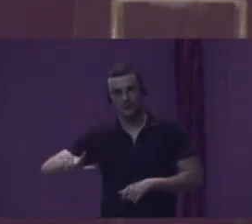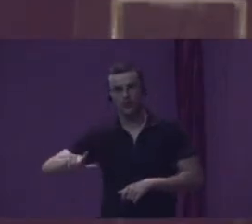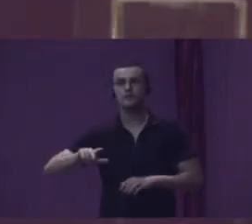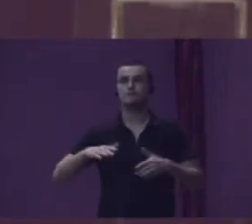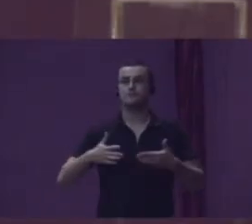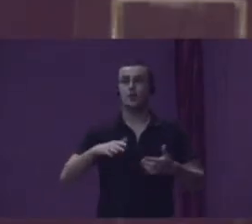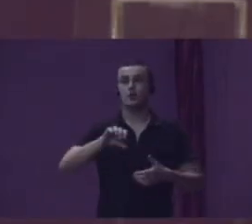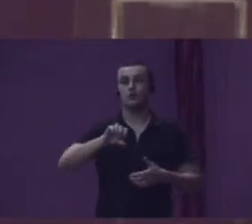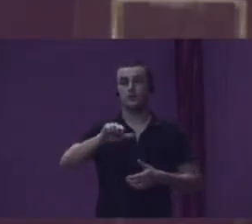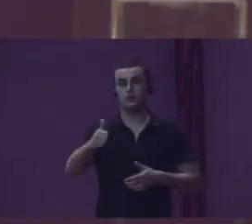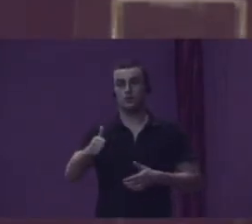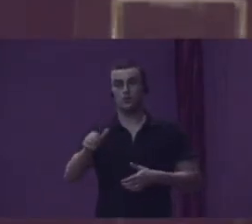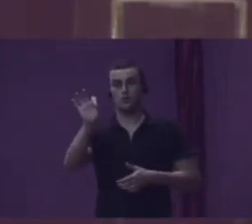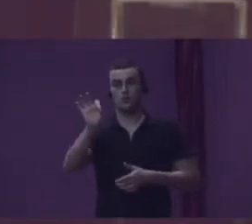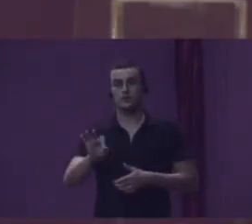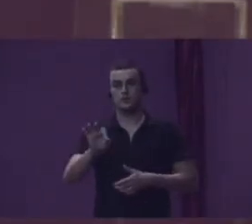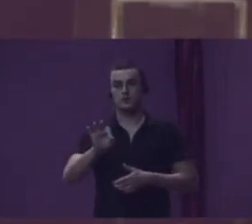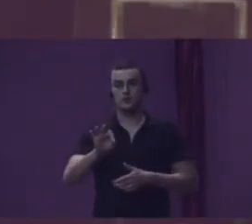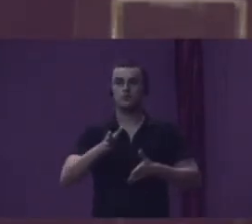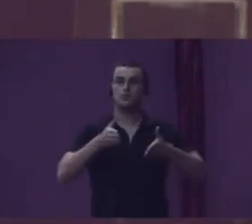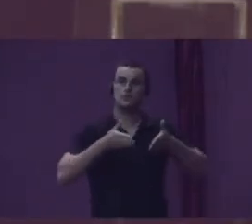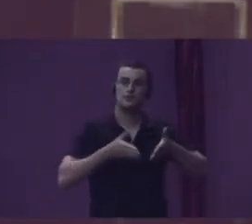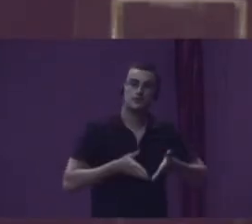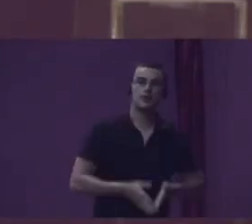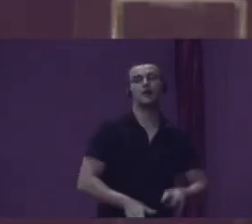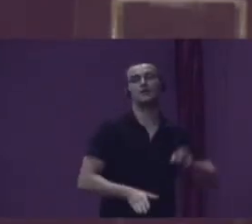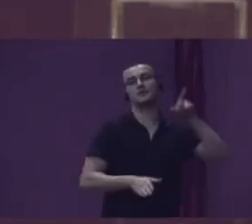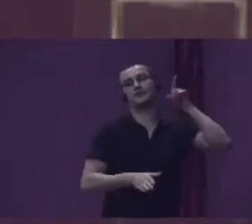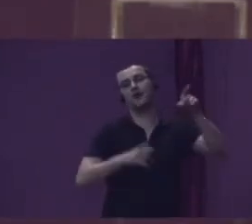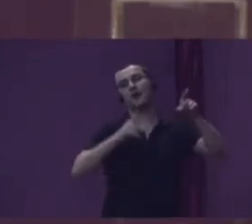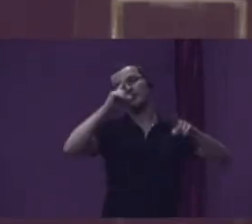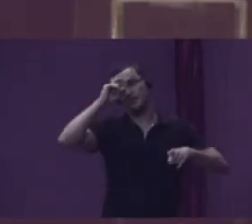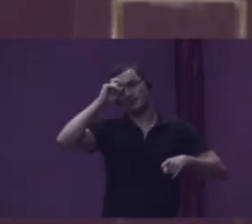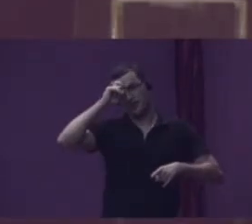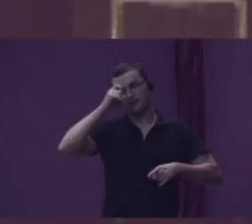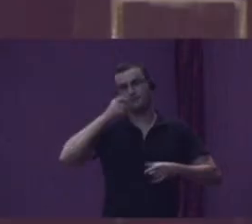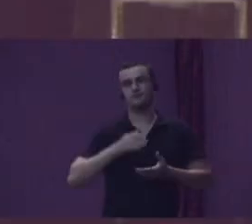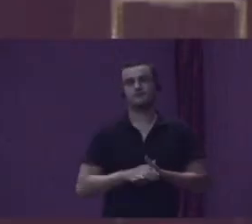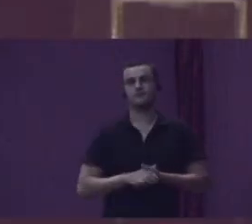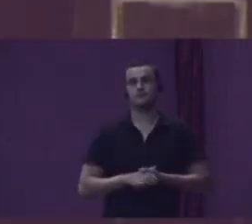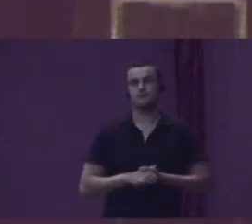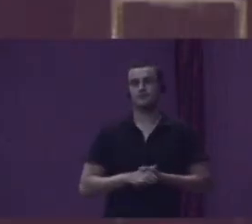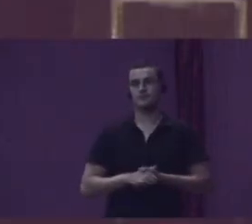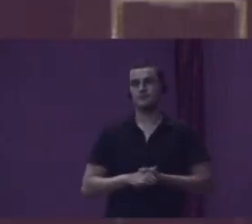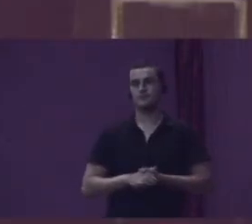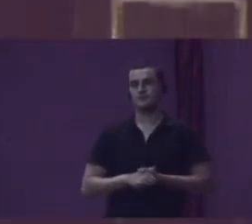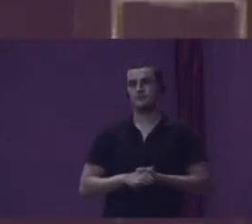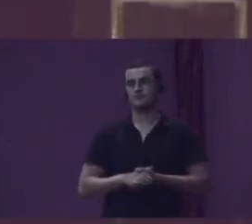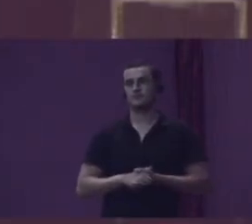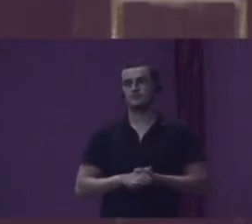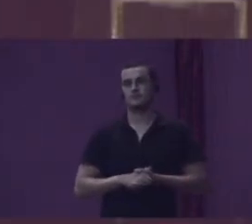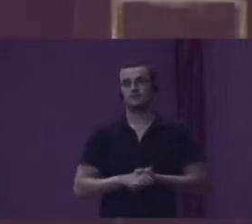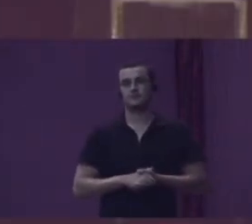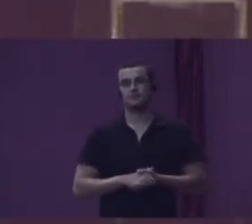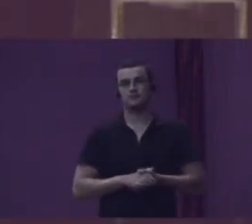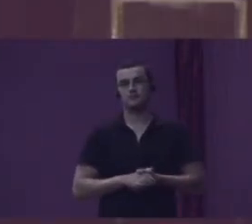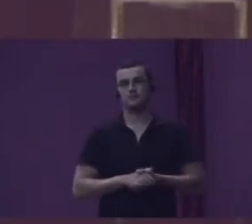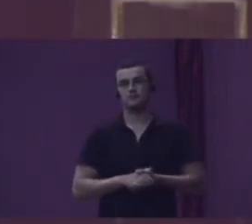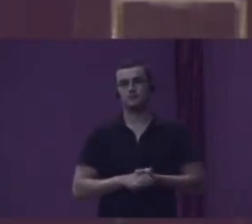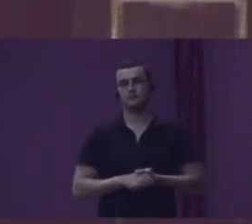And the government, the Ministry of Health, has different safe motherhood strategies. Some of them are described